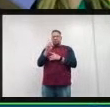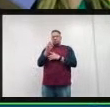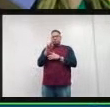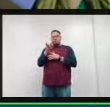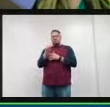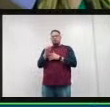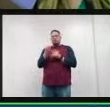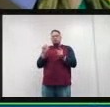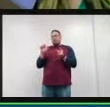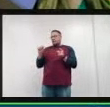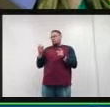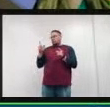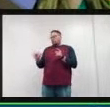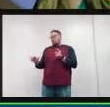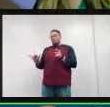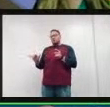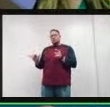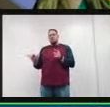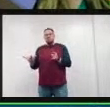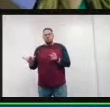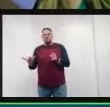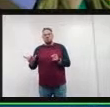Ashley?